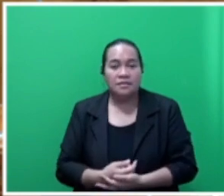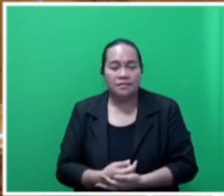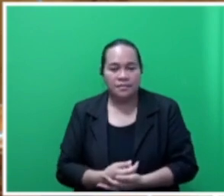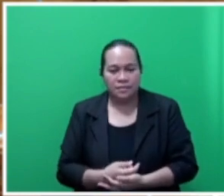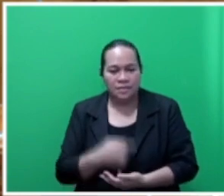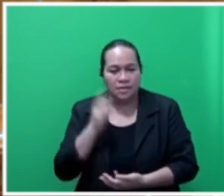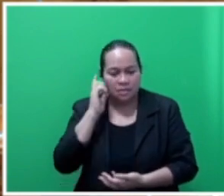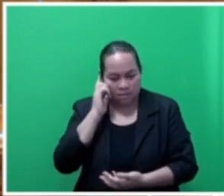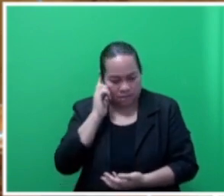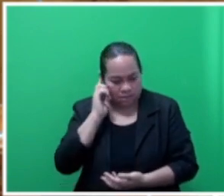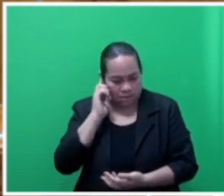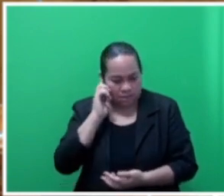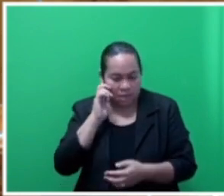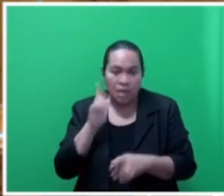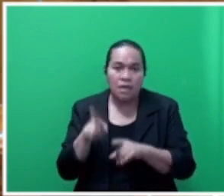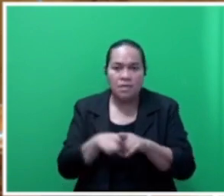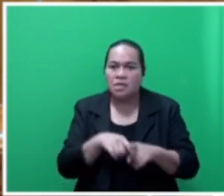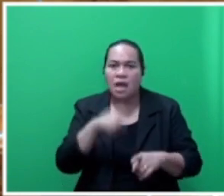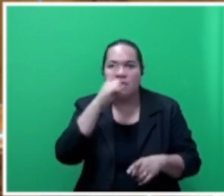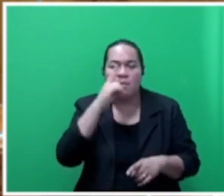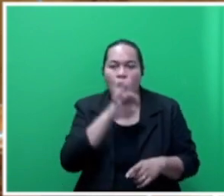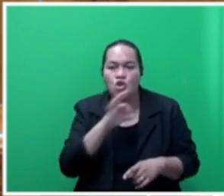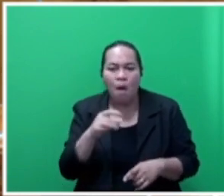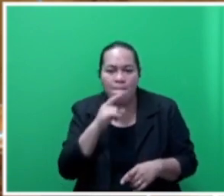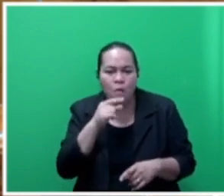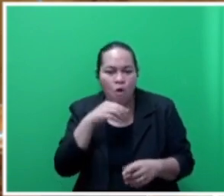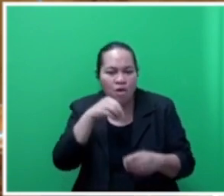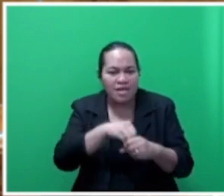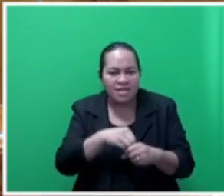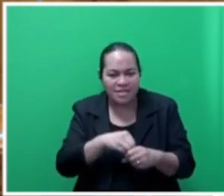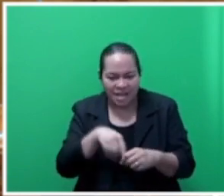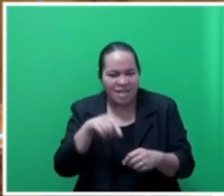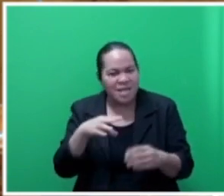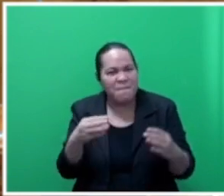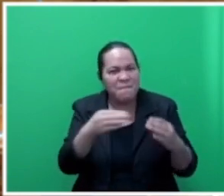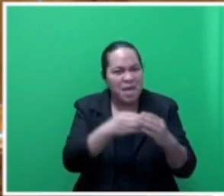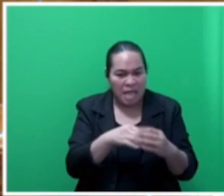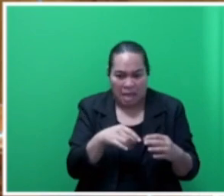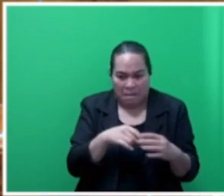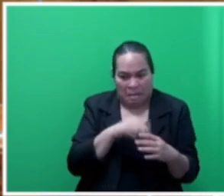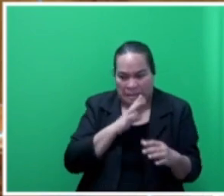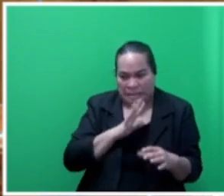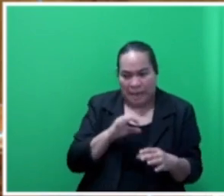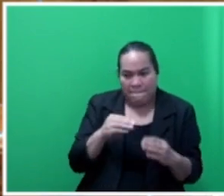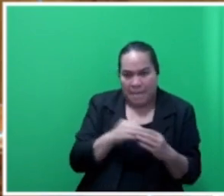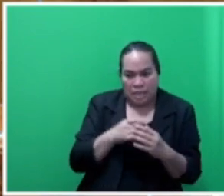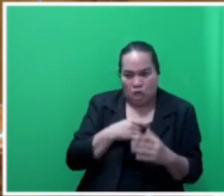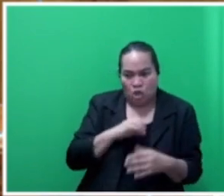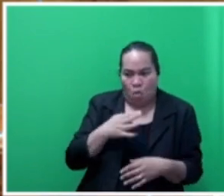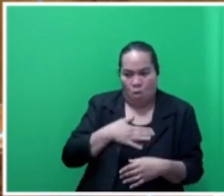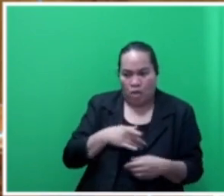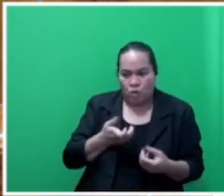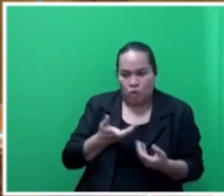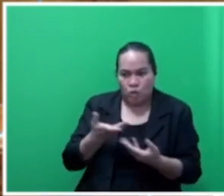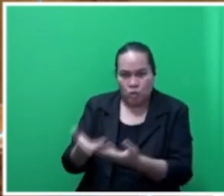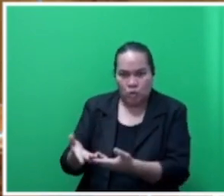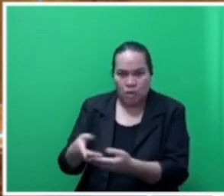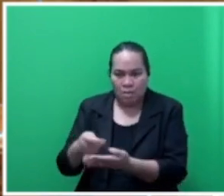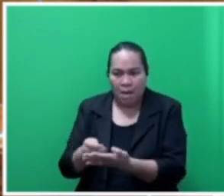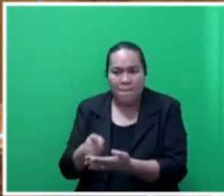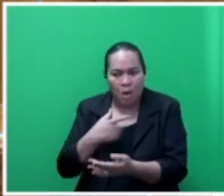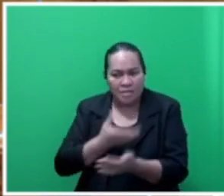this means that the people are not borrowing, and financial institutions are reluctant to lend because of the high risk associated with